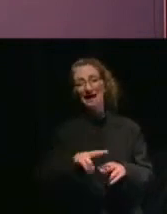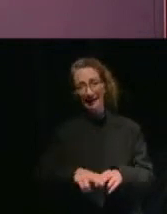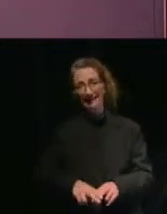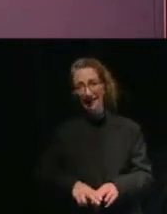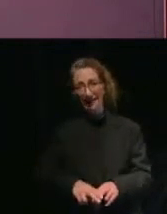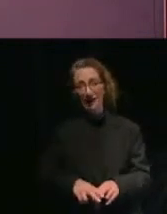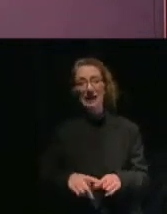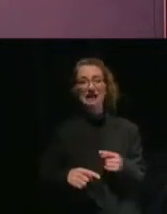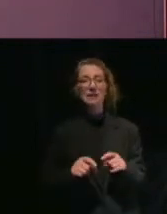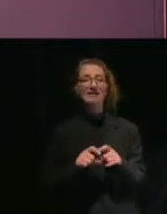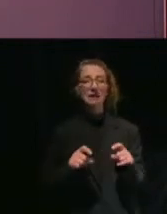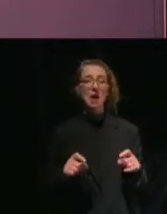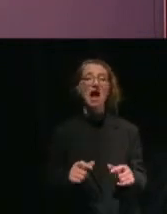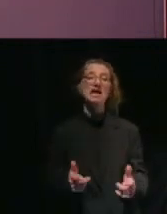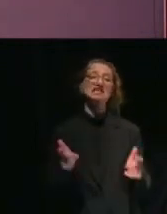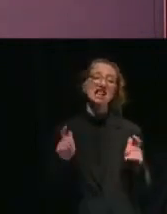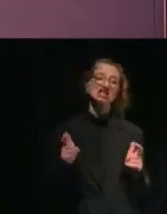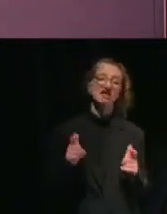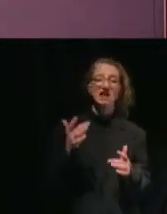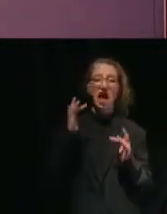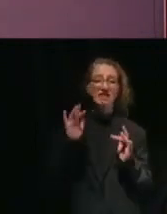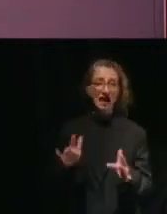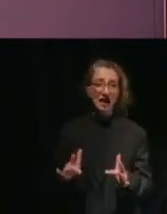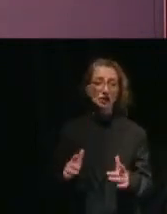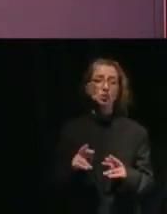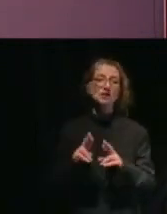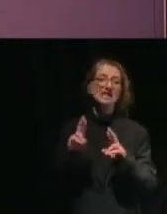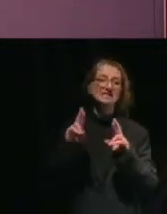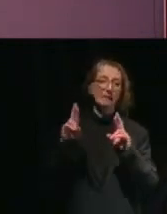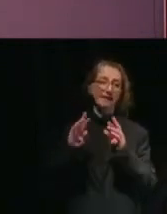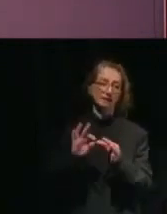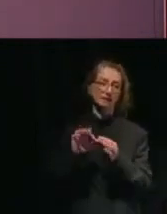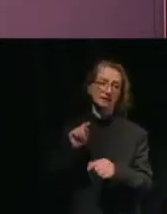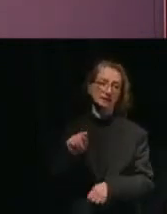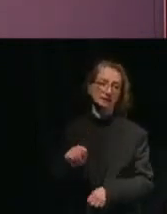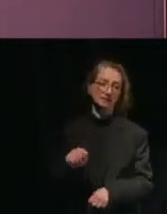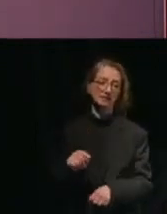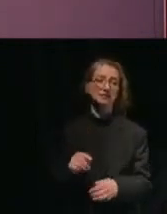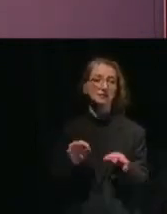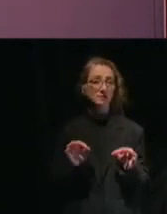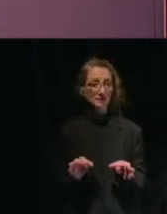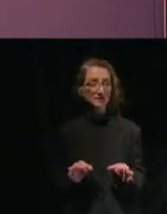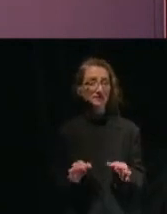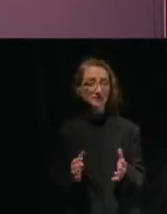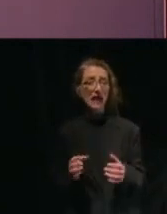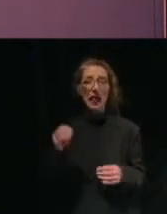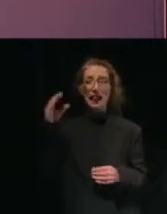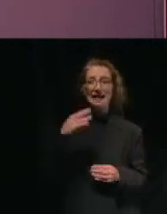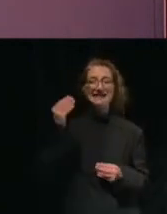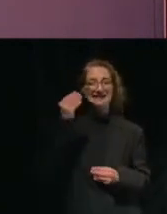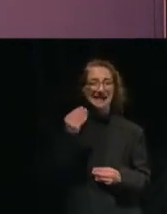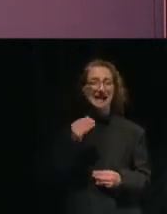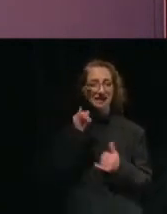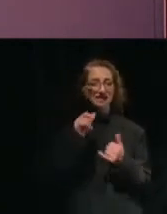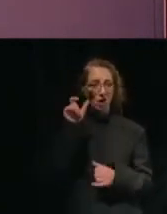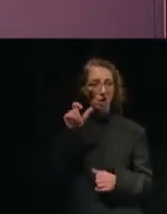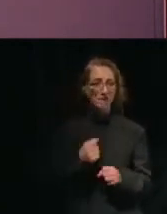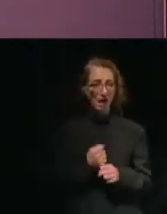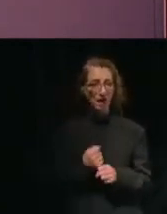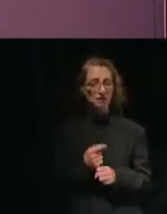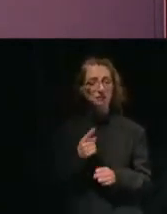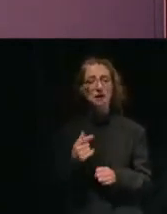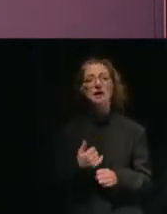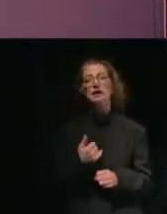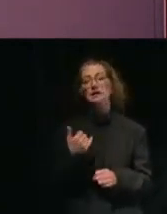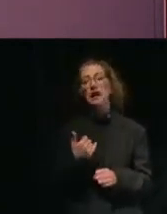work and the very low retirement. So a lighting designer, for example, finds the